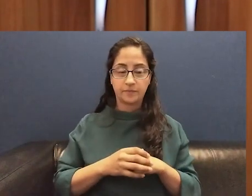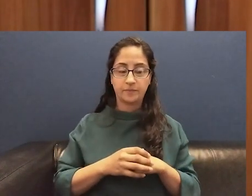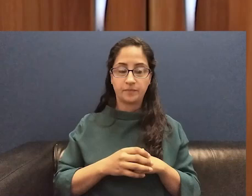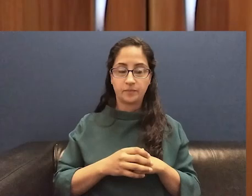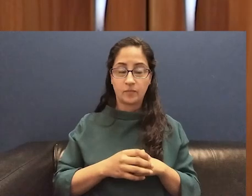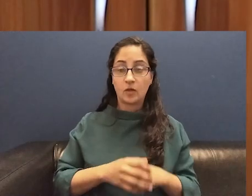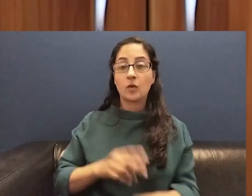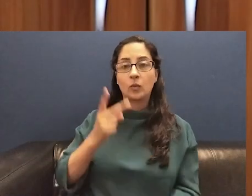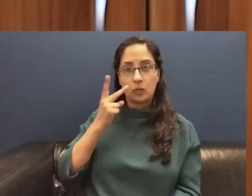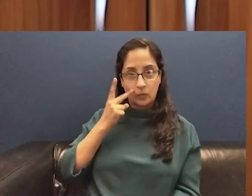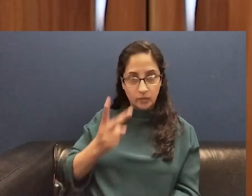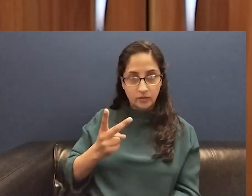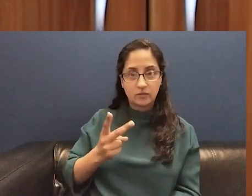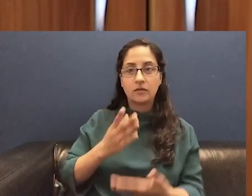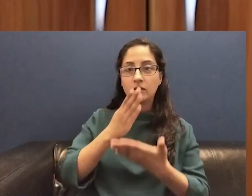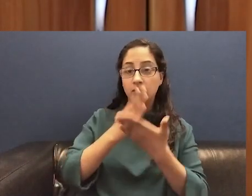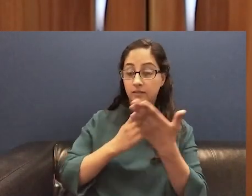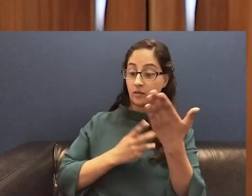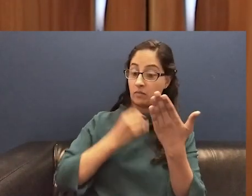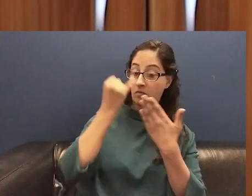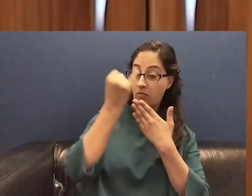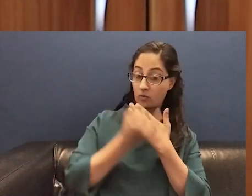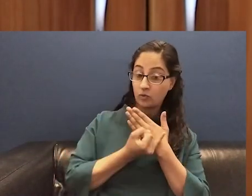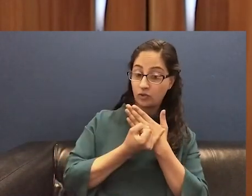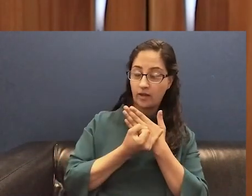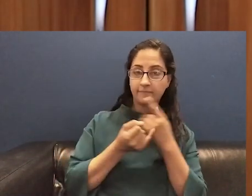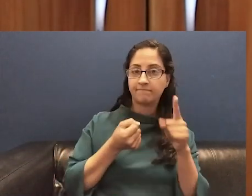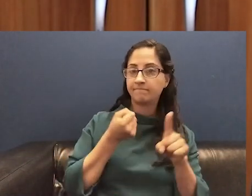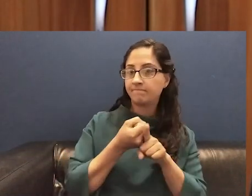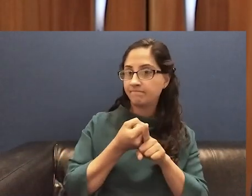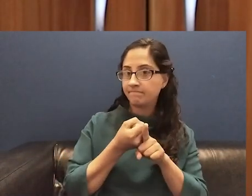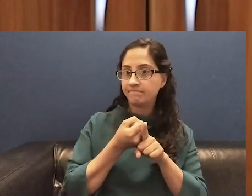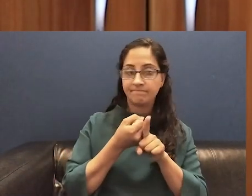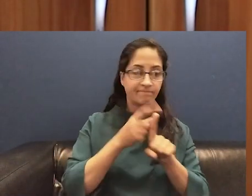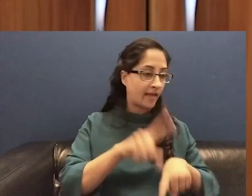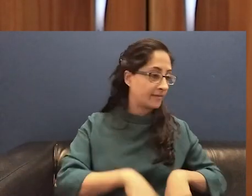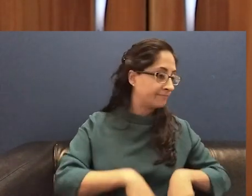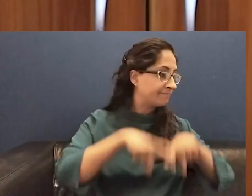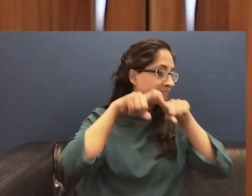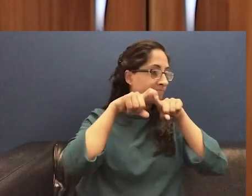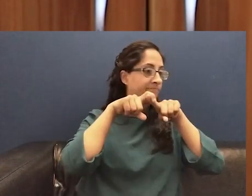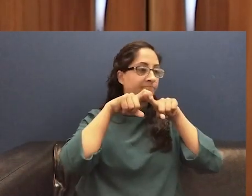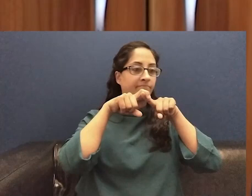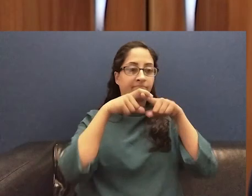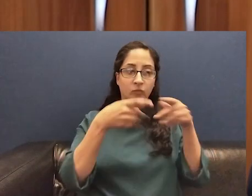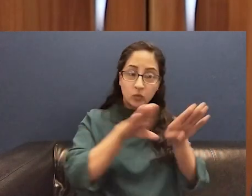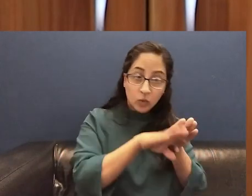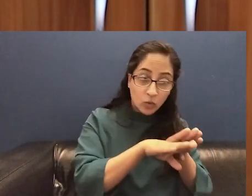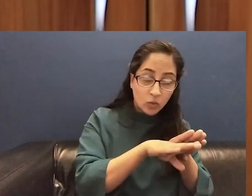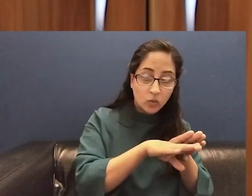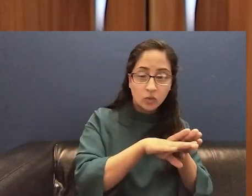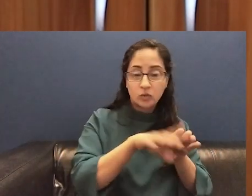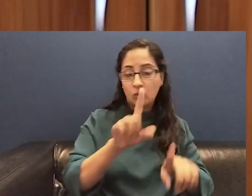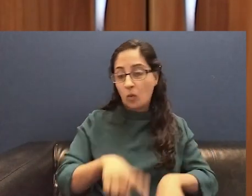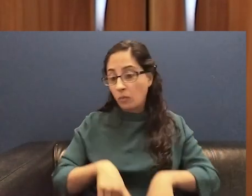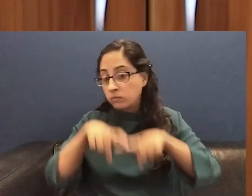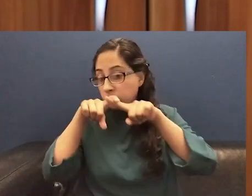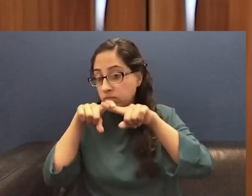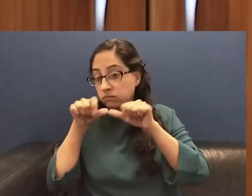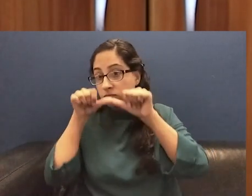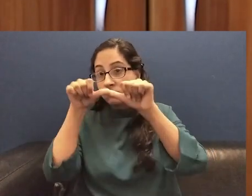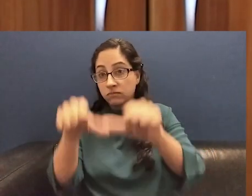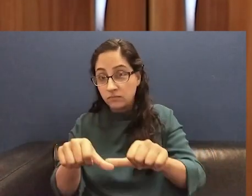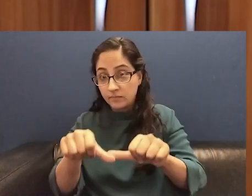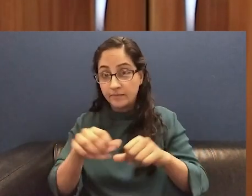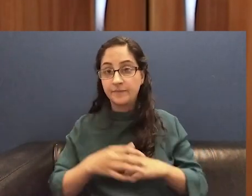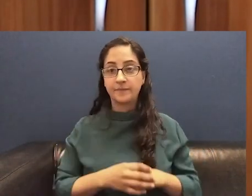paused or partially closed in Afghanistan. We know that a large amount of